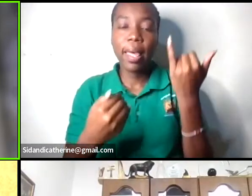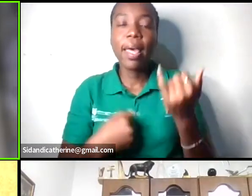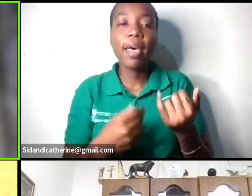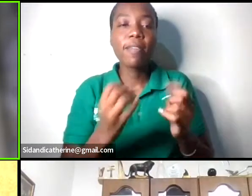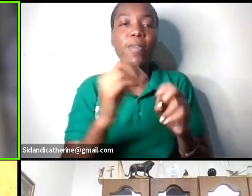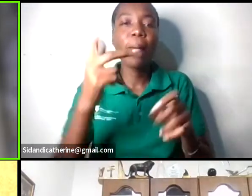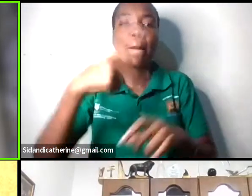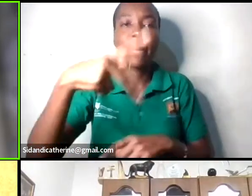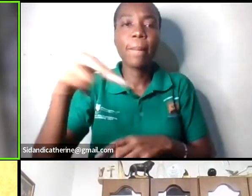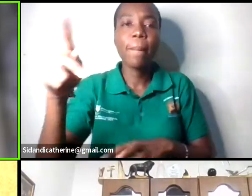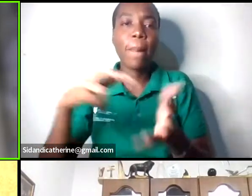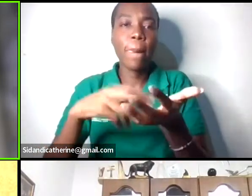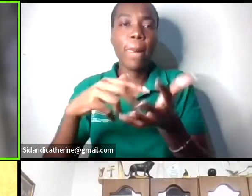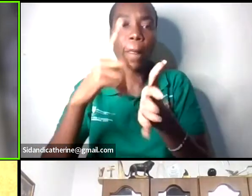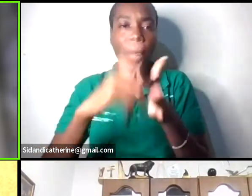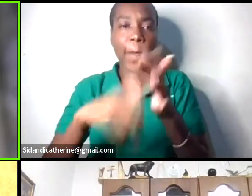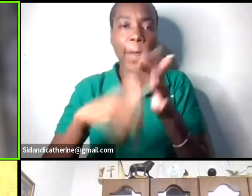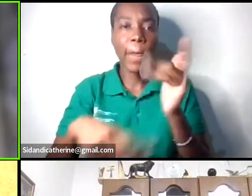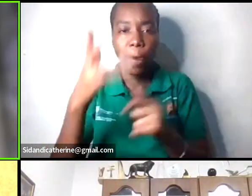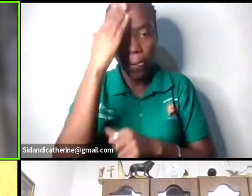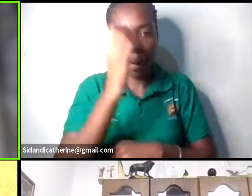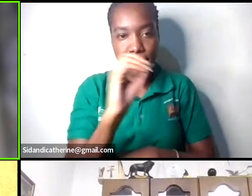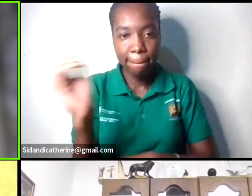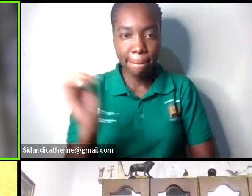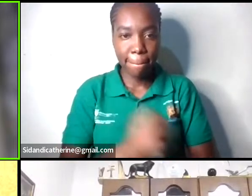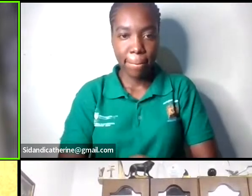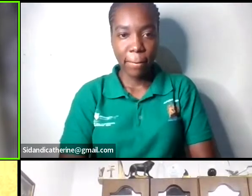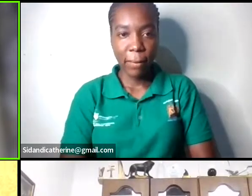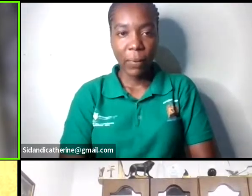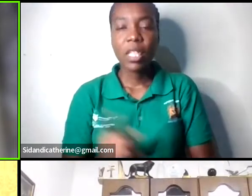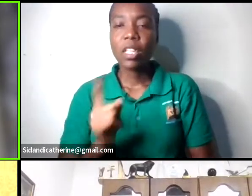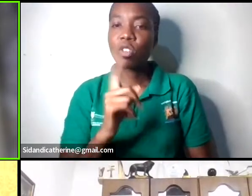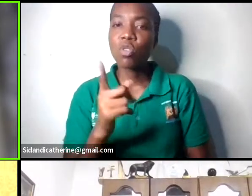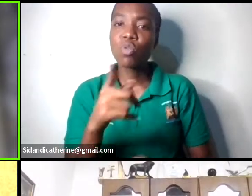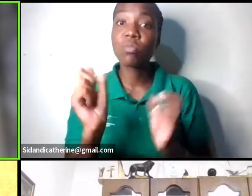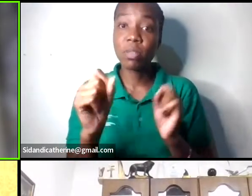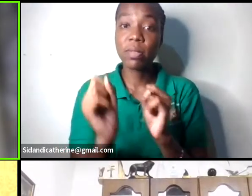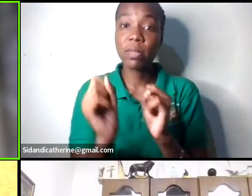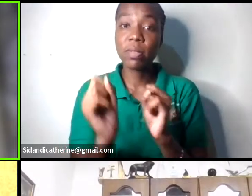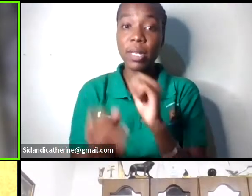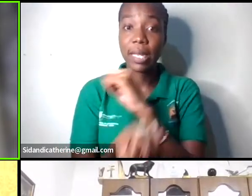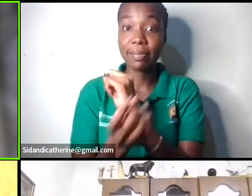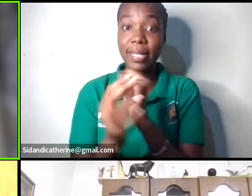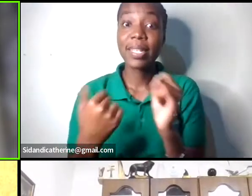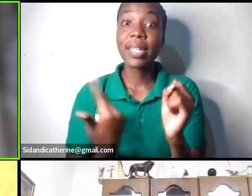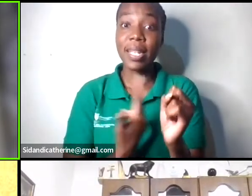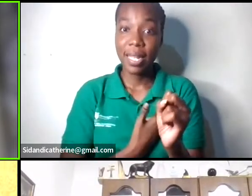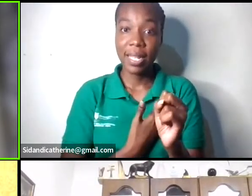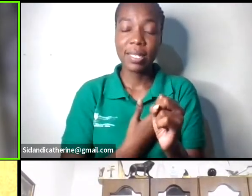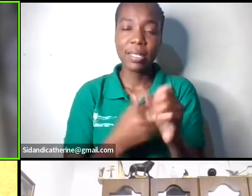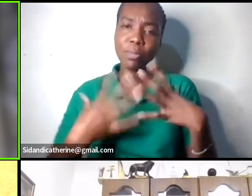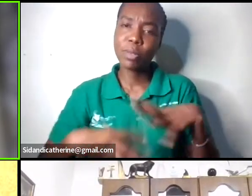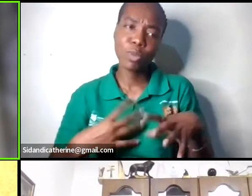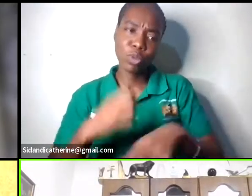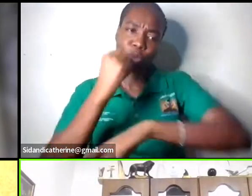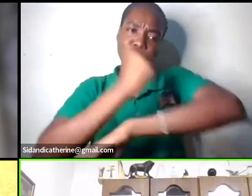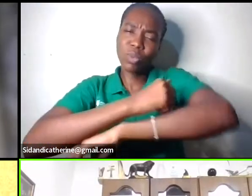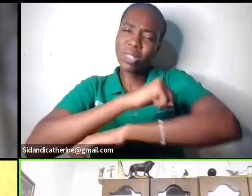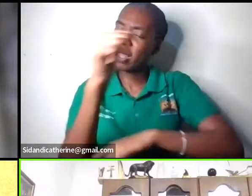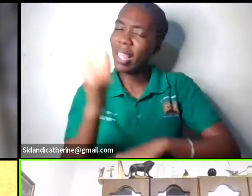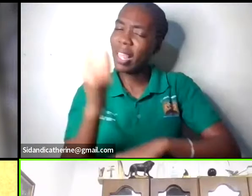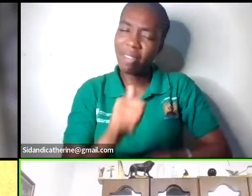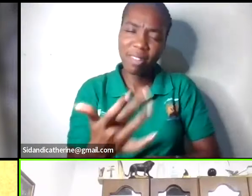means. Maybe you can also just define it for us, like people who have never gone to school.